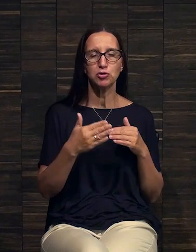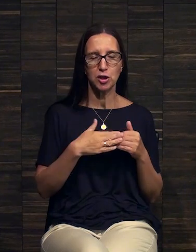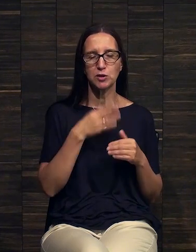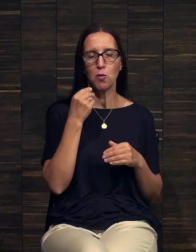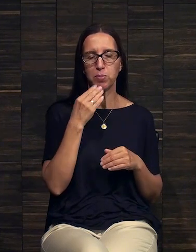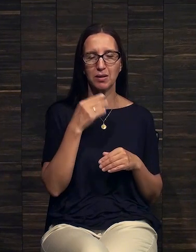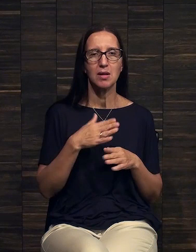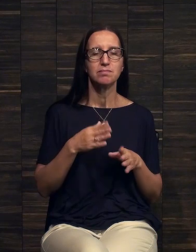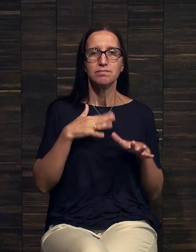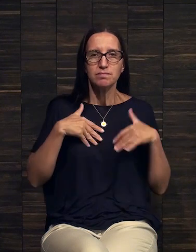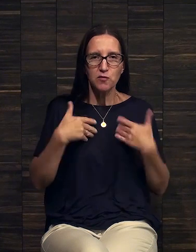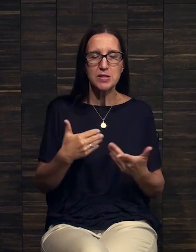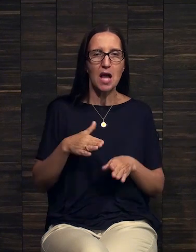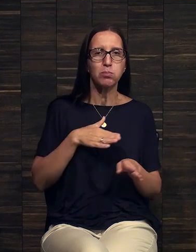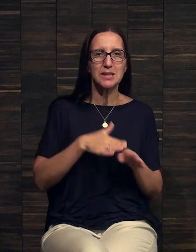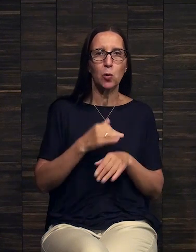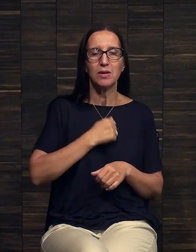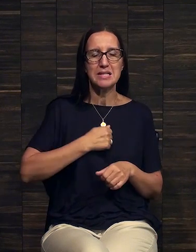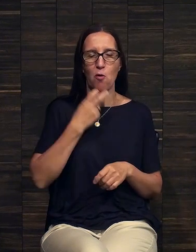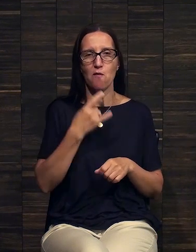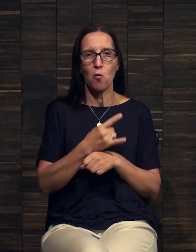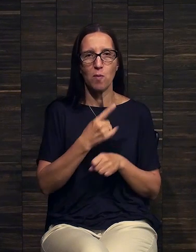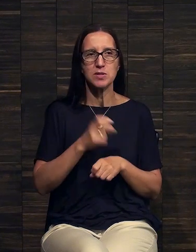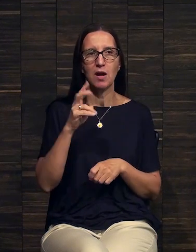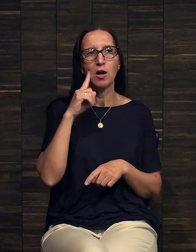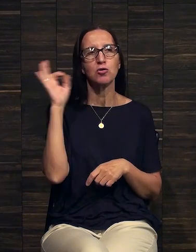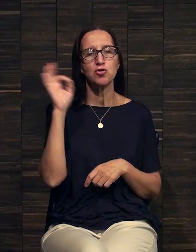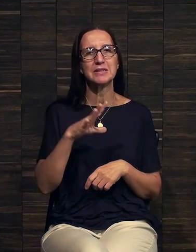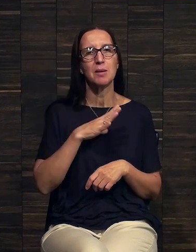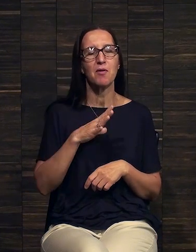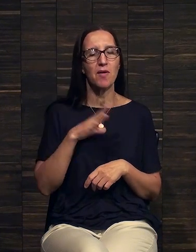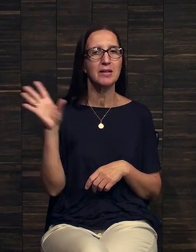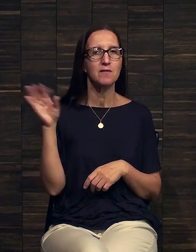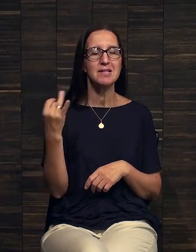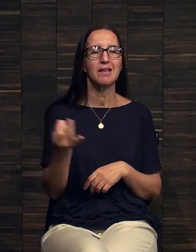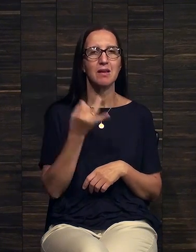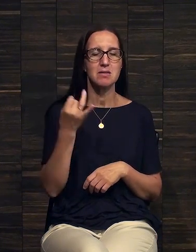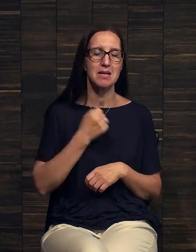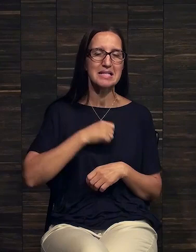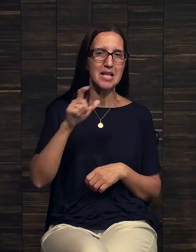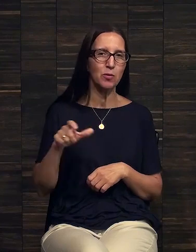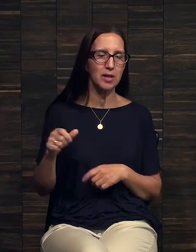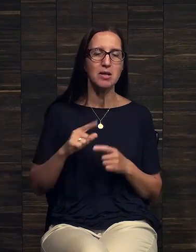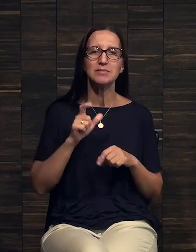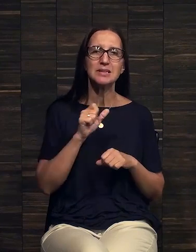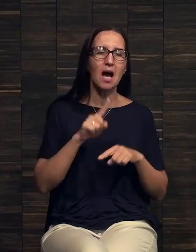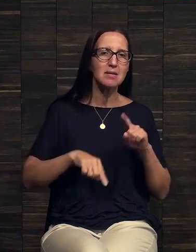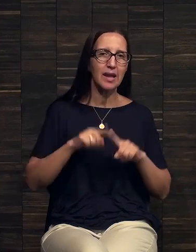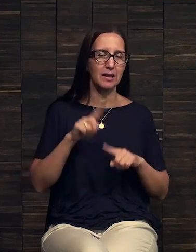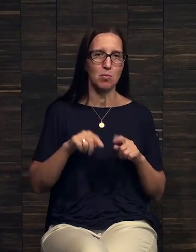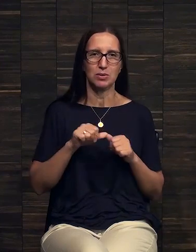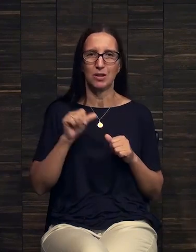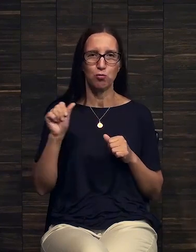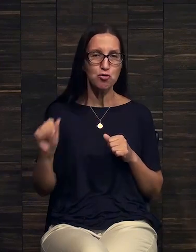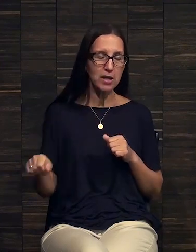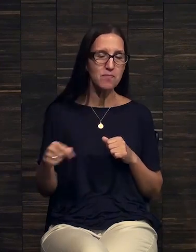this was the most recent attempt to describe the absolute evil in comics. But as most of